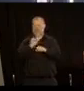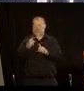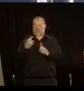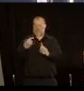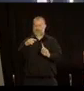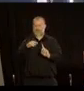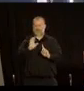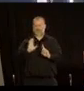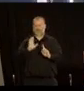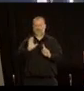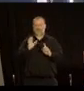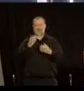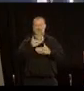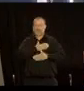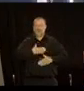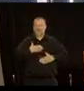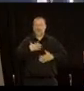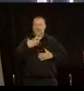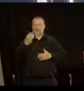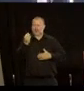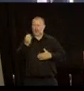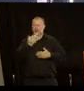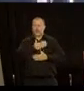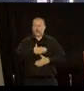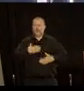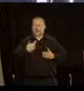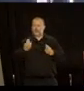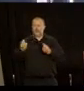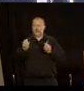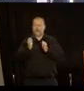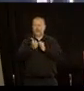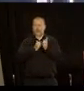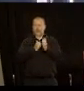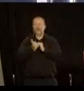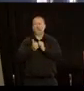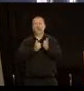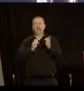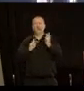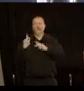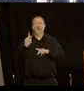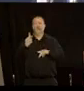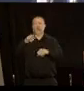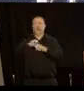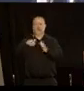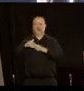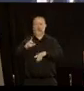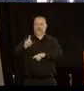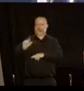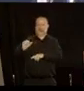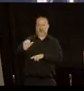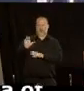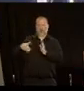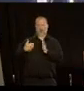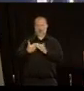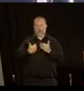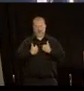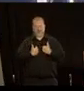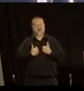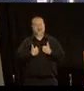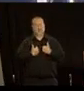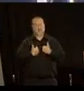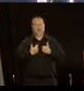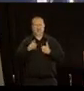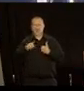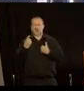bringing outdoor recreation and sports to people of all abilities. And it's